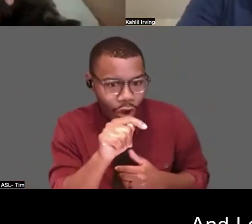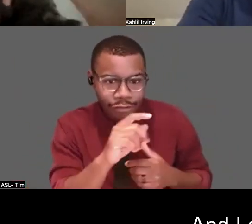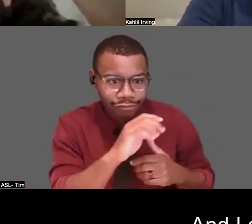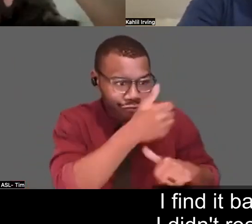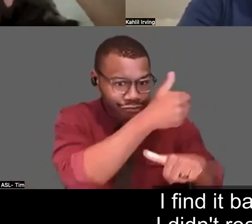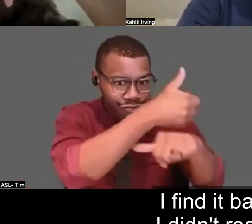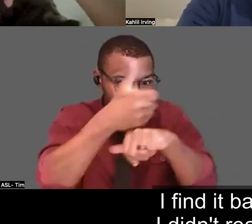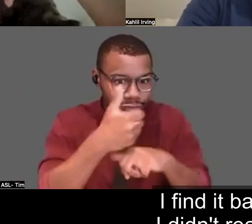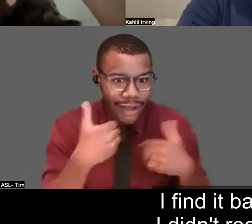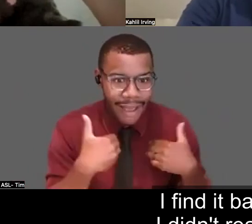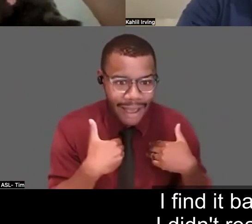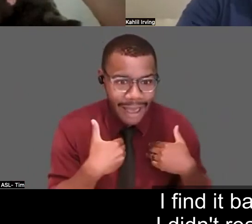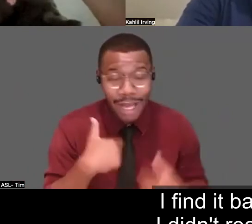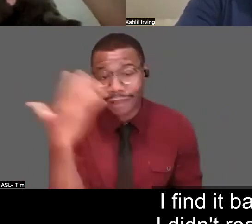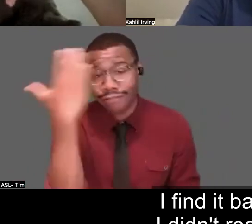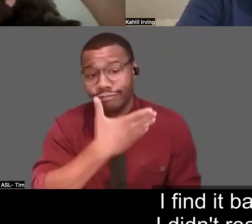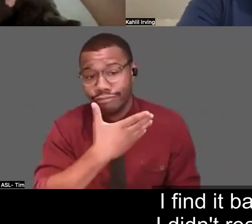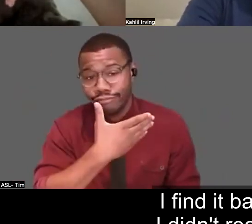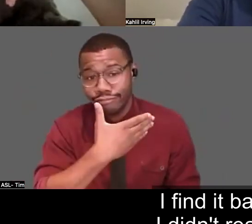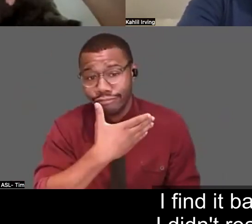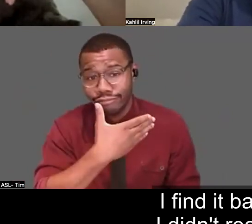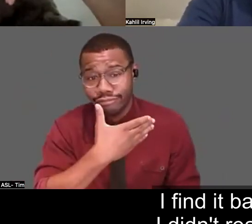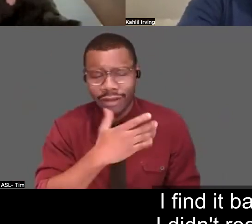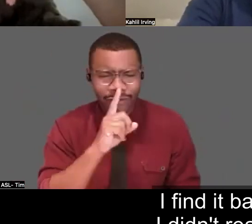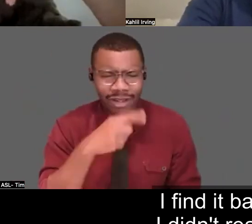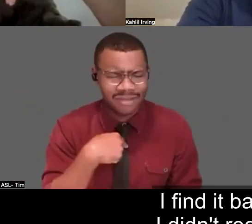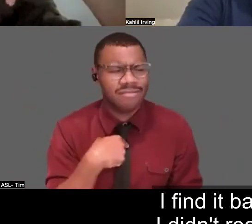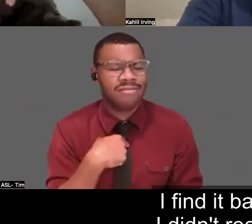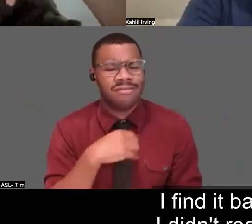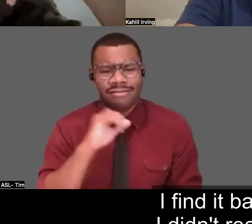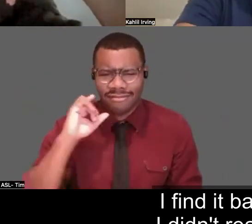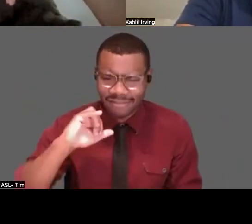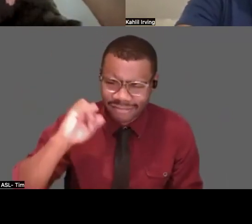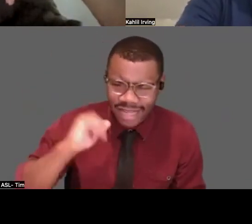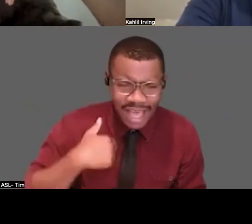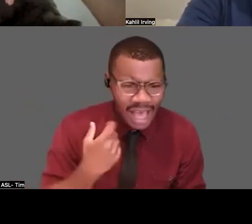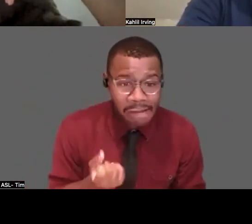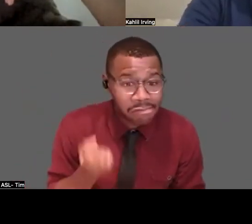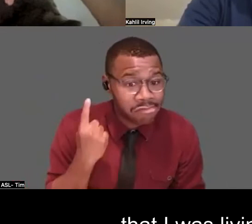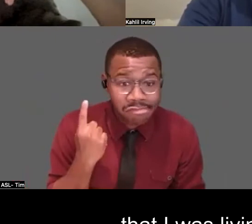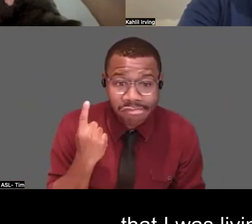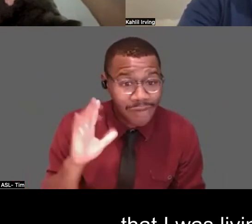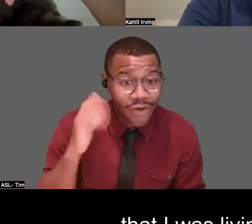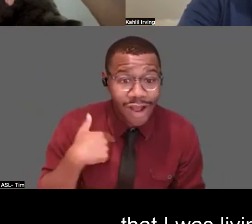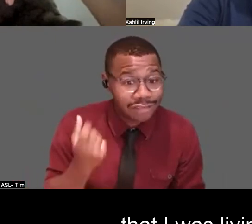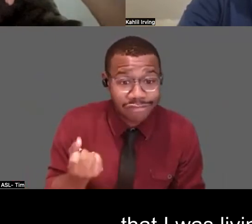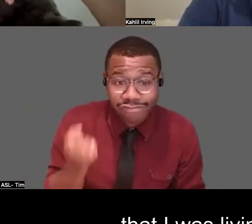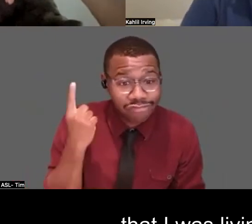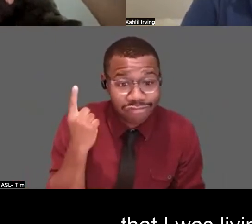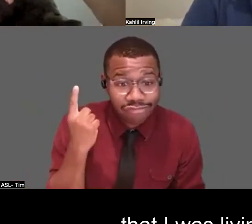I don't know, I find it baffling now that I didn't really understand that I was